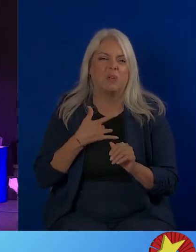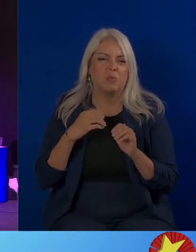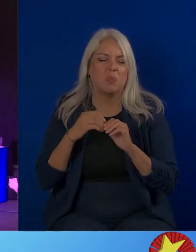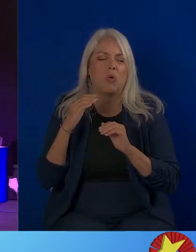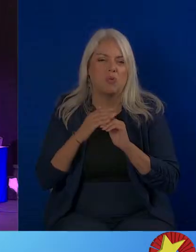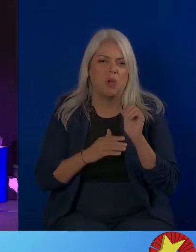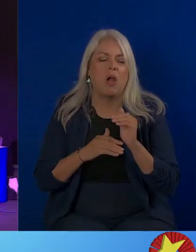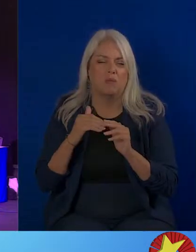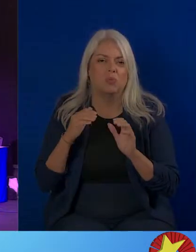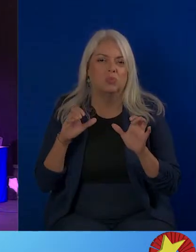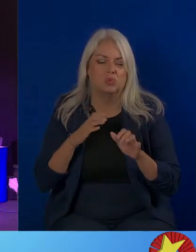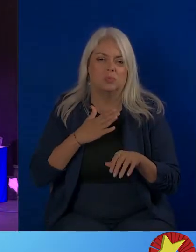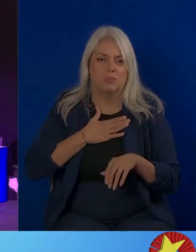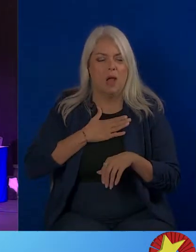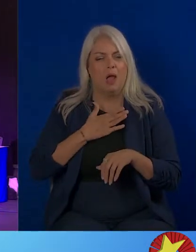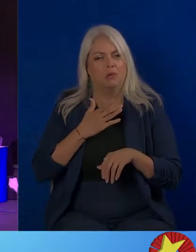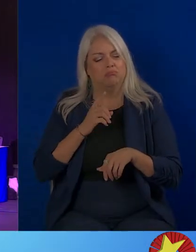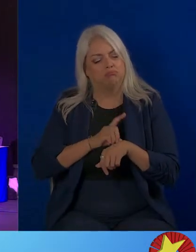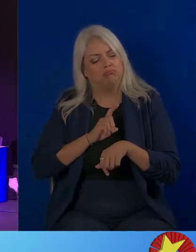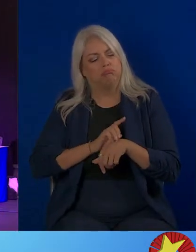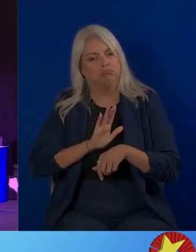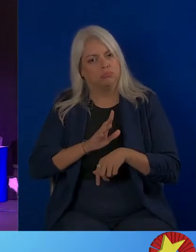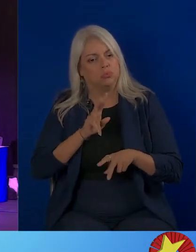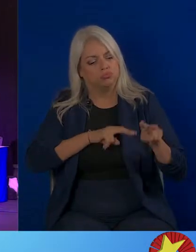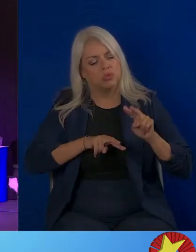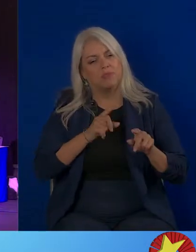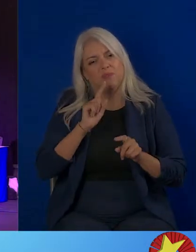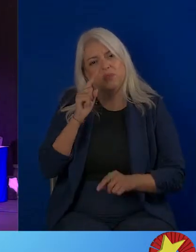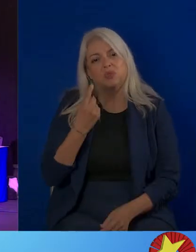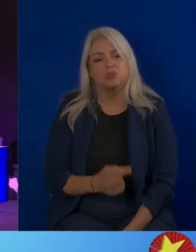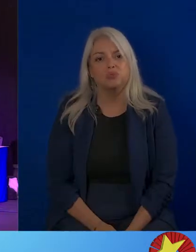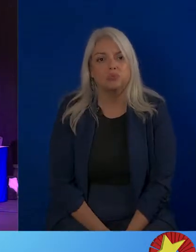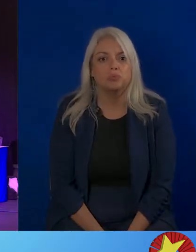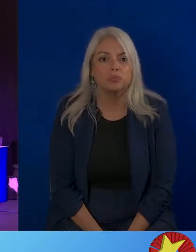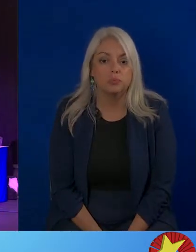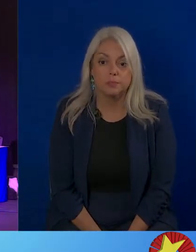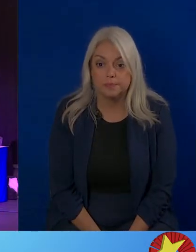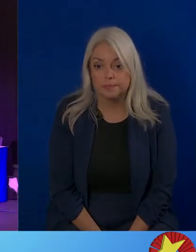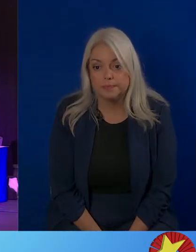about having done my due diligence in reviewing those.